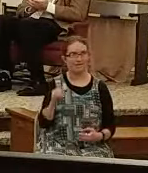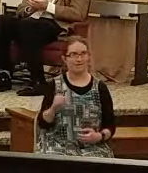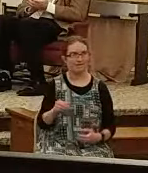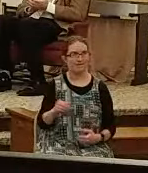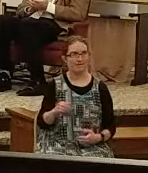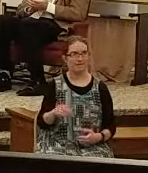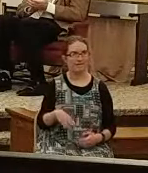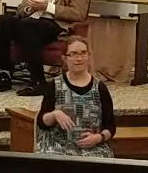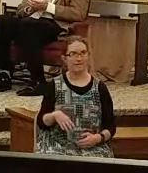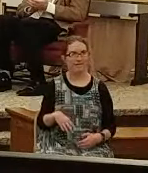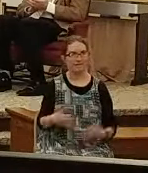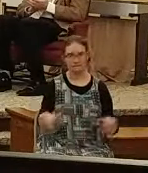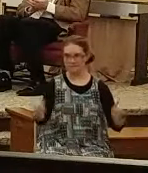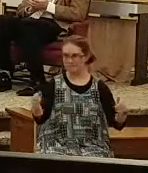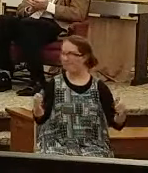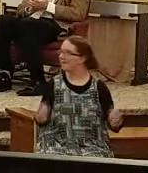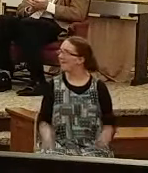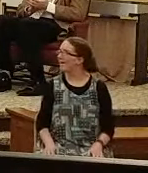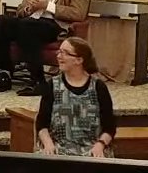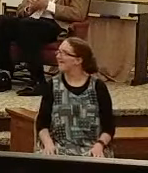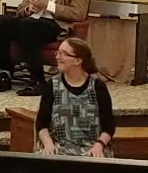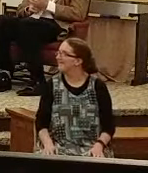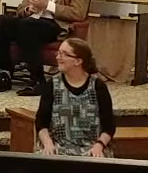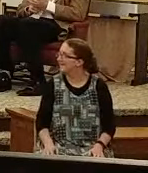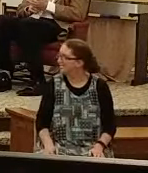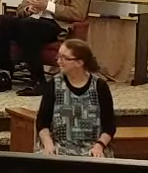even got a record player that plays them.